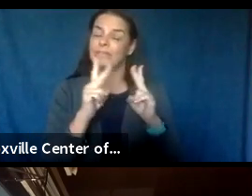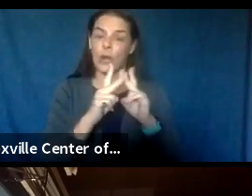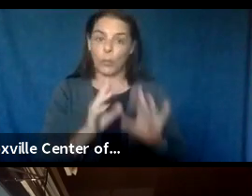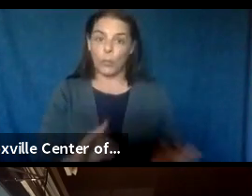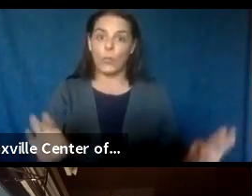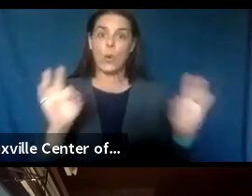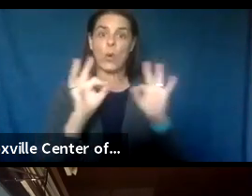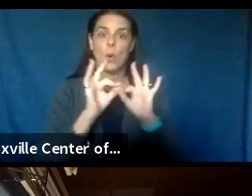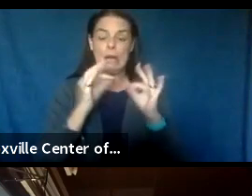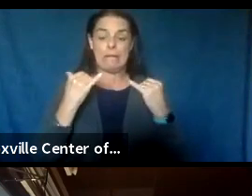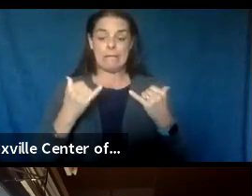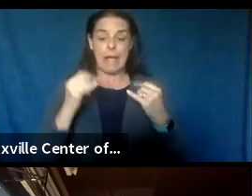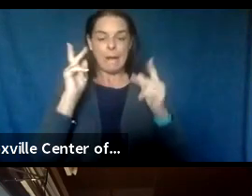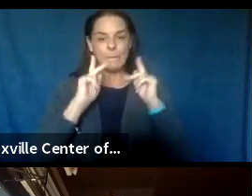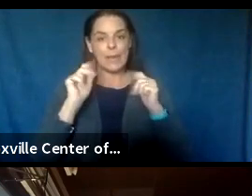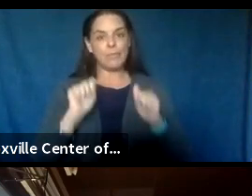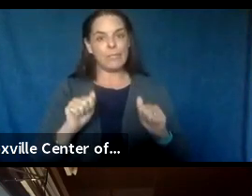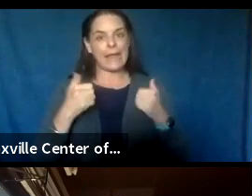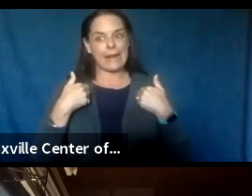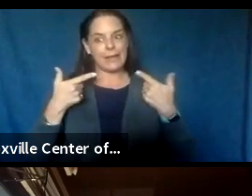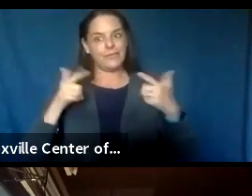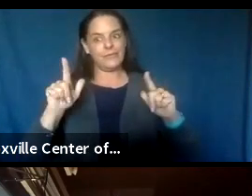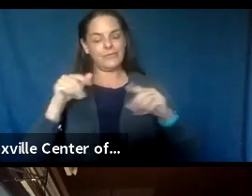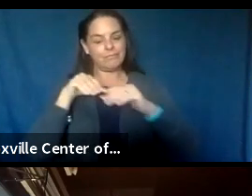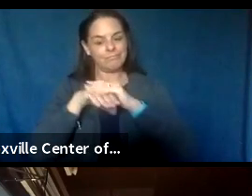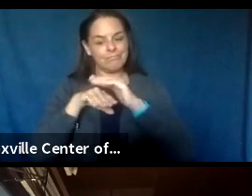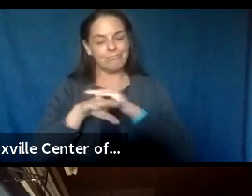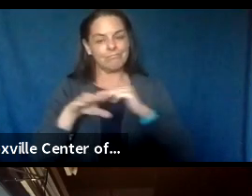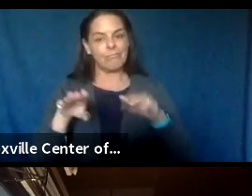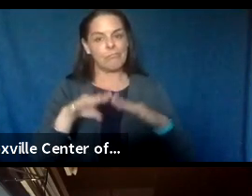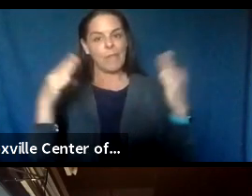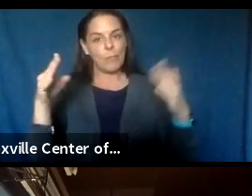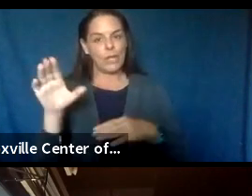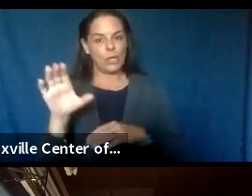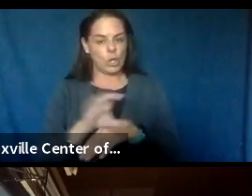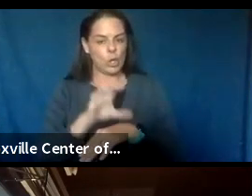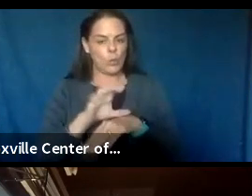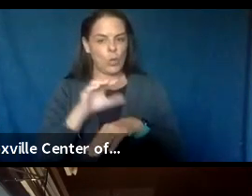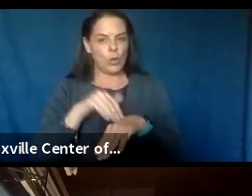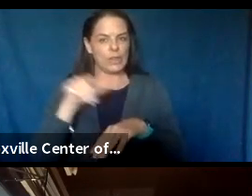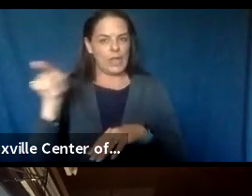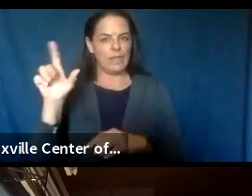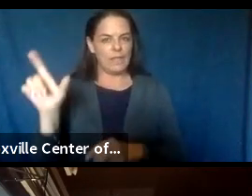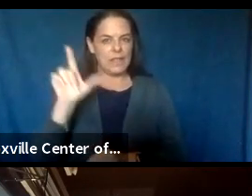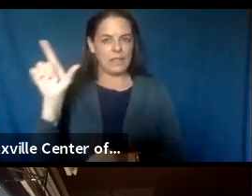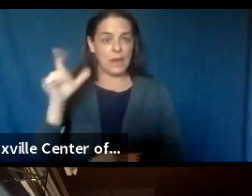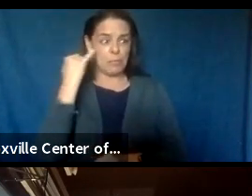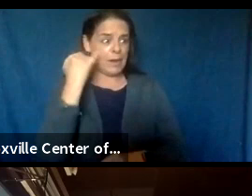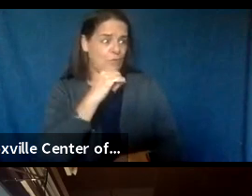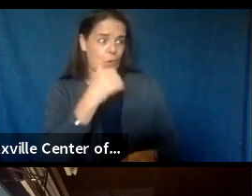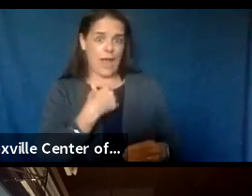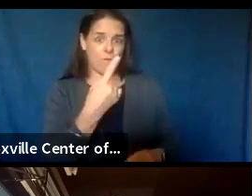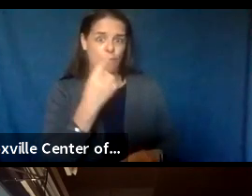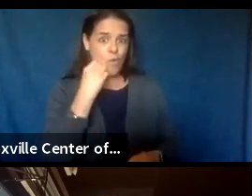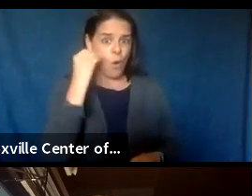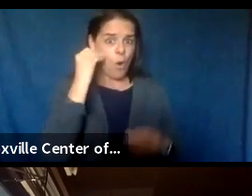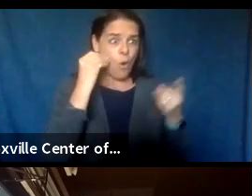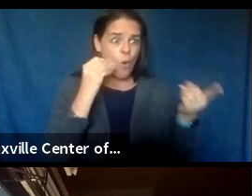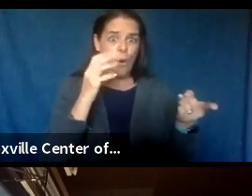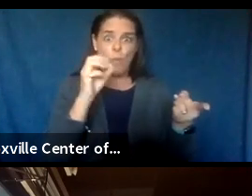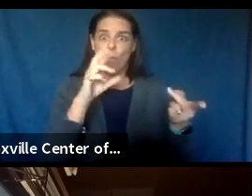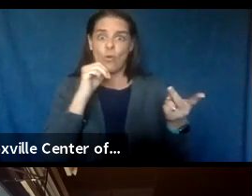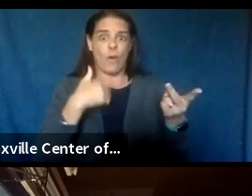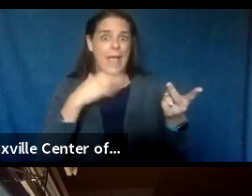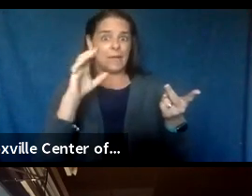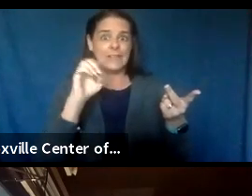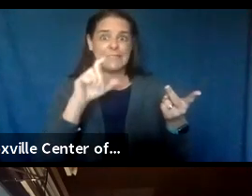that people be allowed to access the public computers when they don't have one at home or even a cell phone